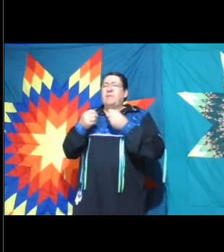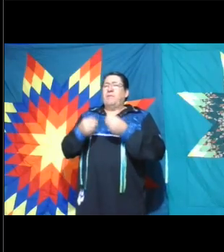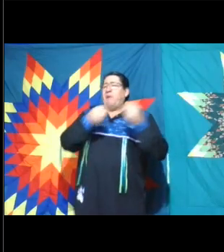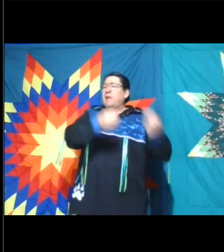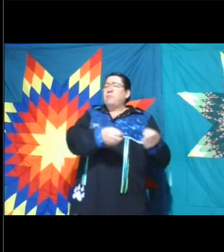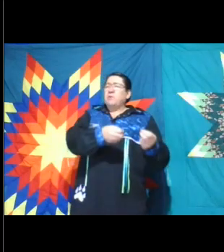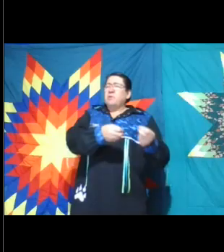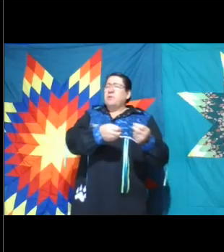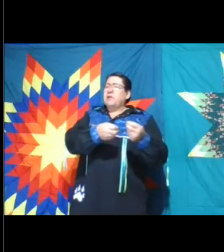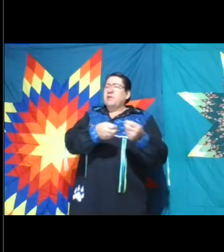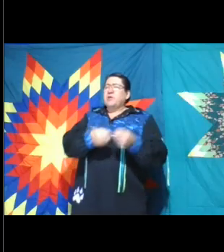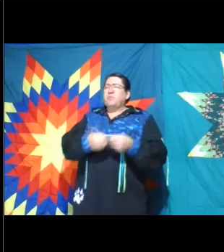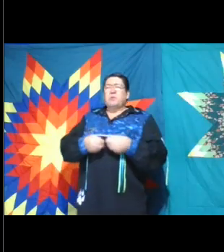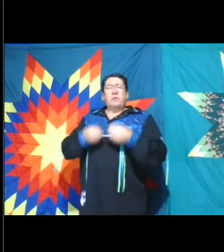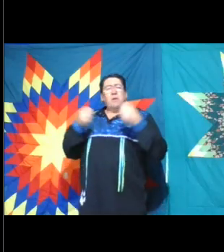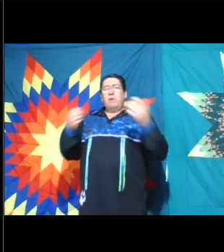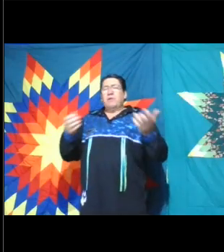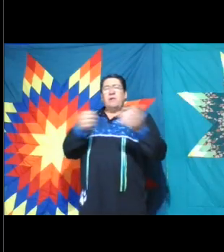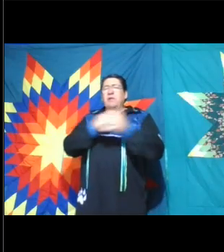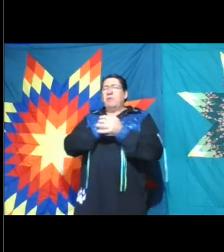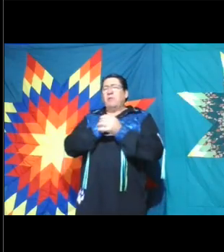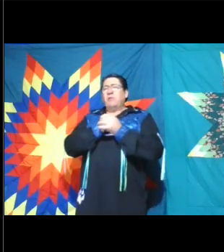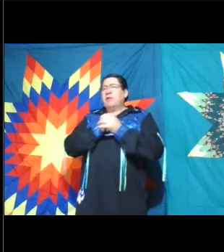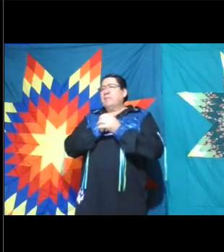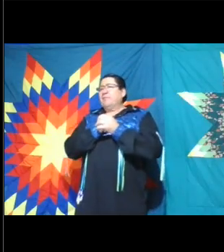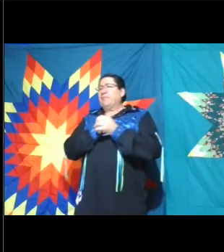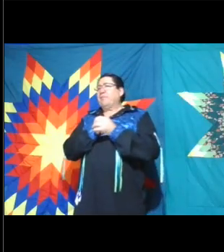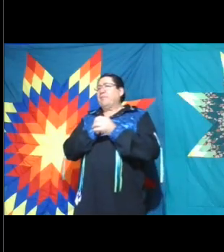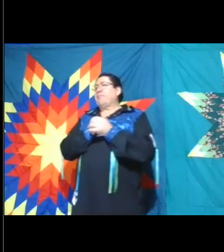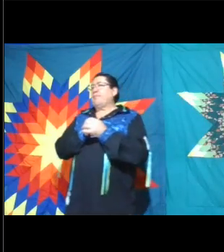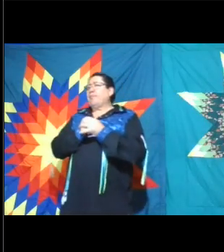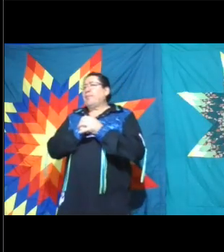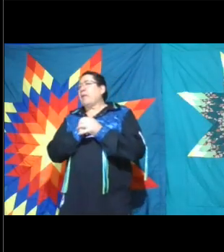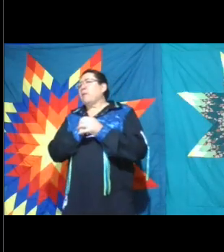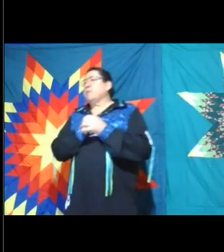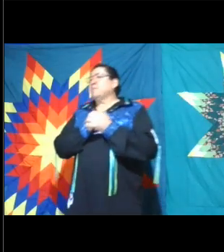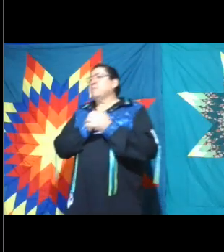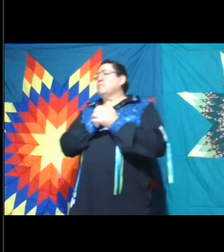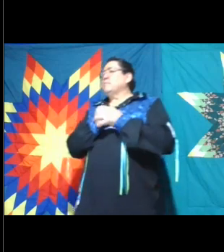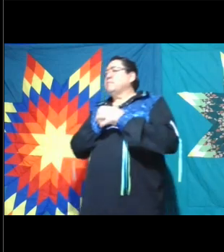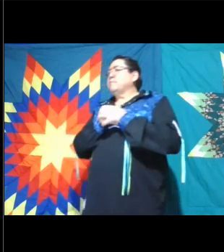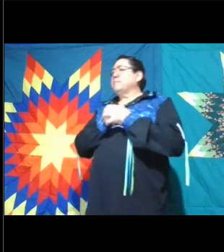answer to develop those relationships, there's nothing wrong with it.